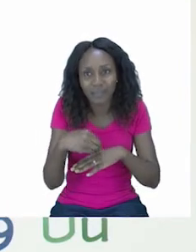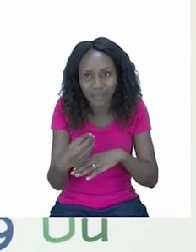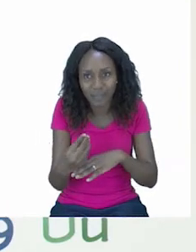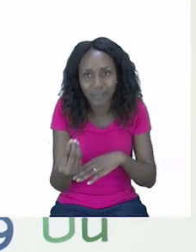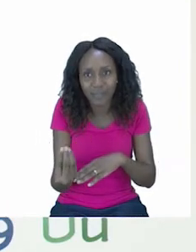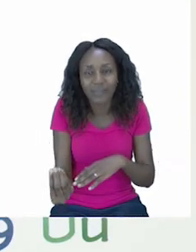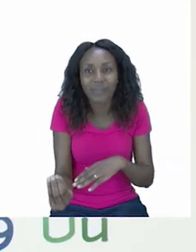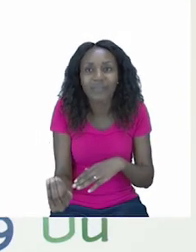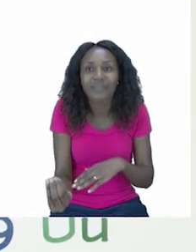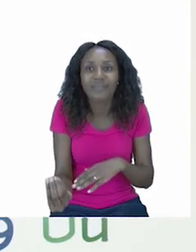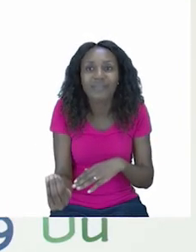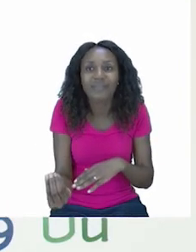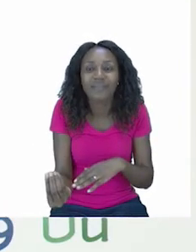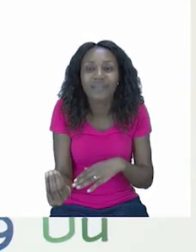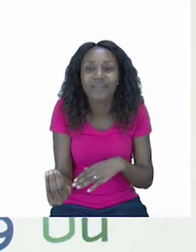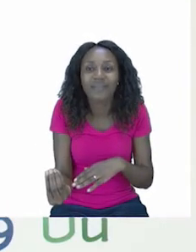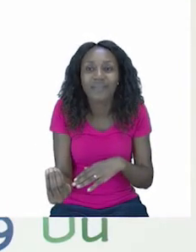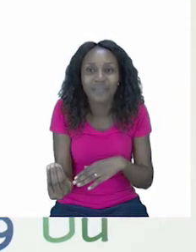Friday,